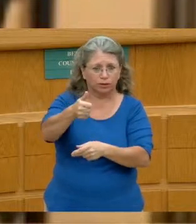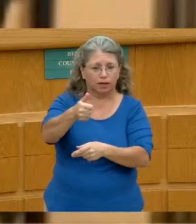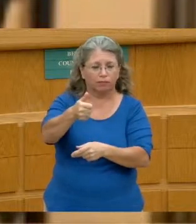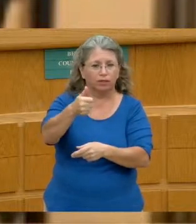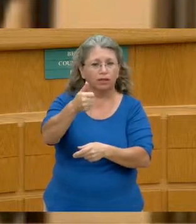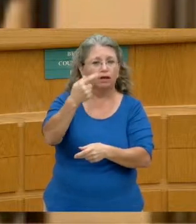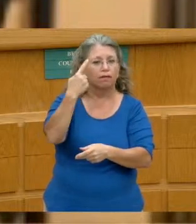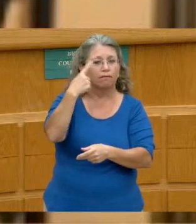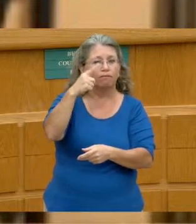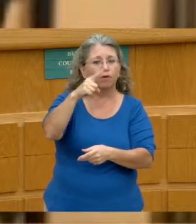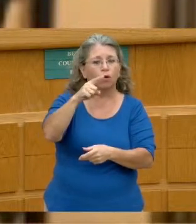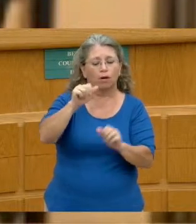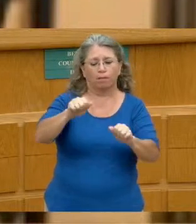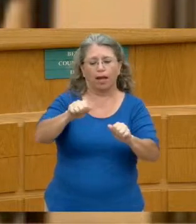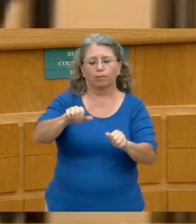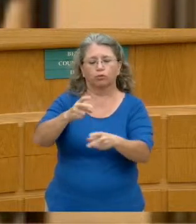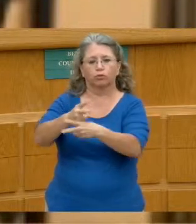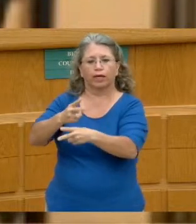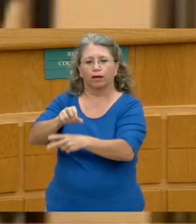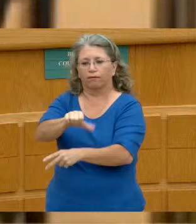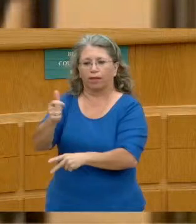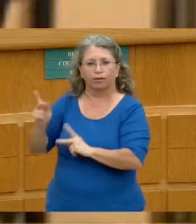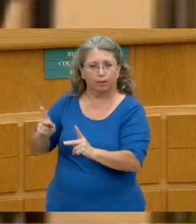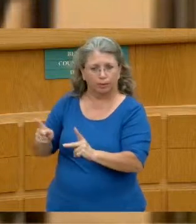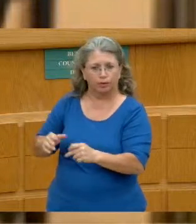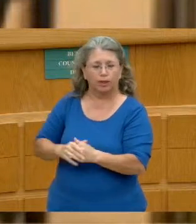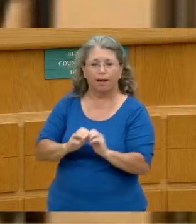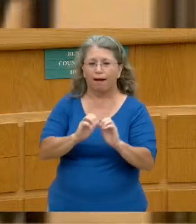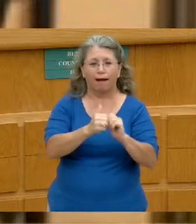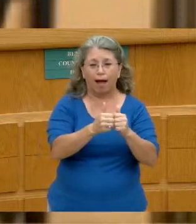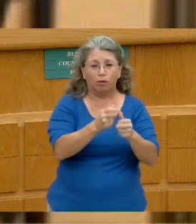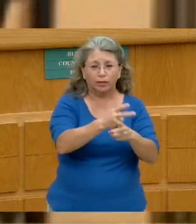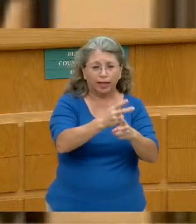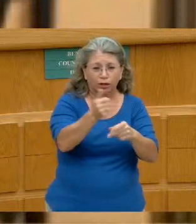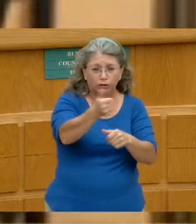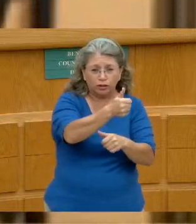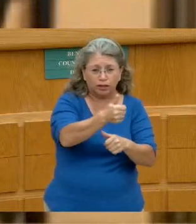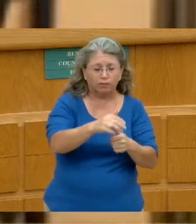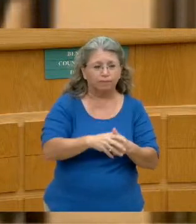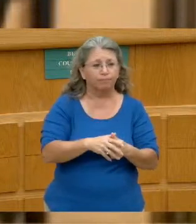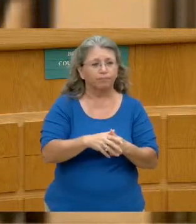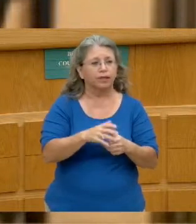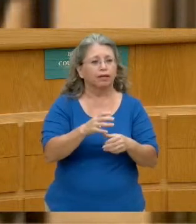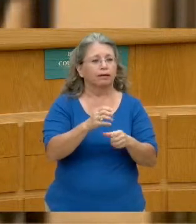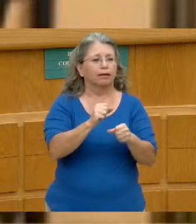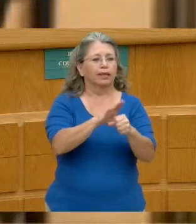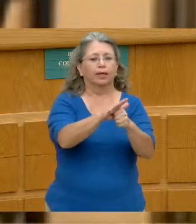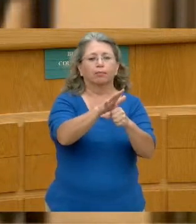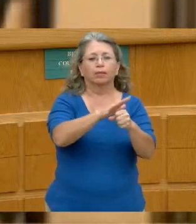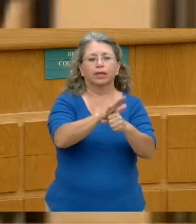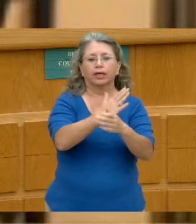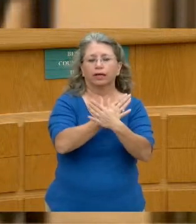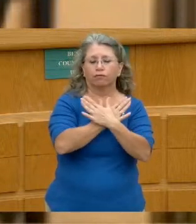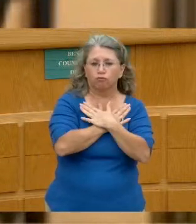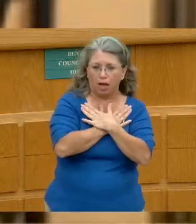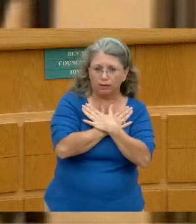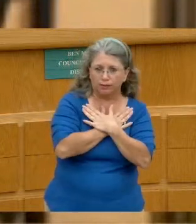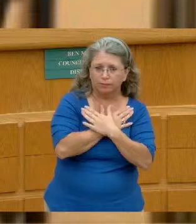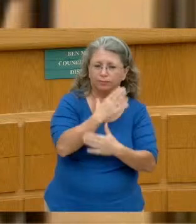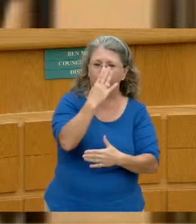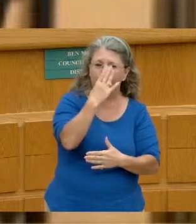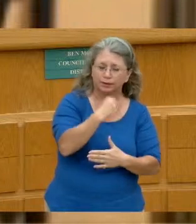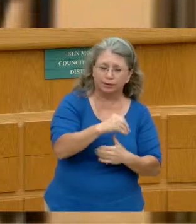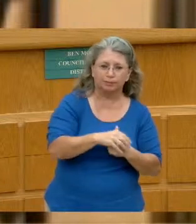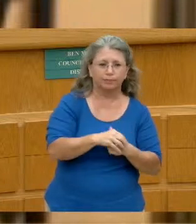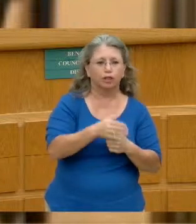to take care of others. And how are you going to do that? You are going to get plenty of rest. You're going to also